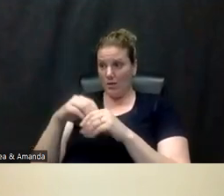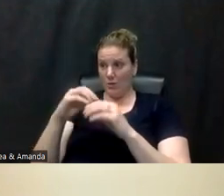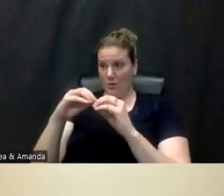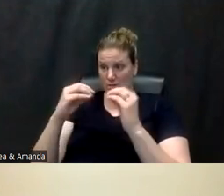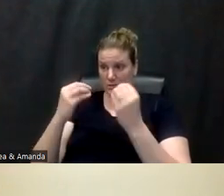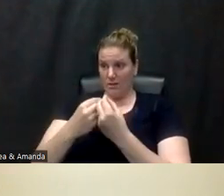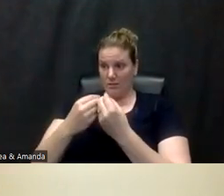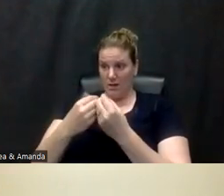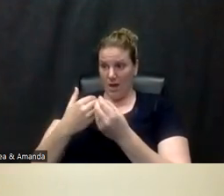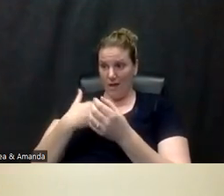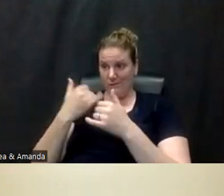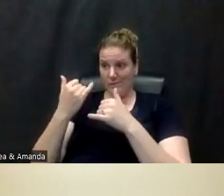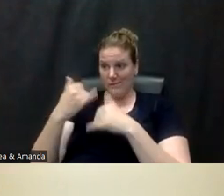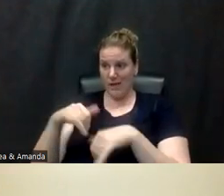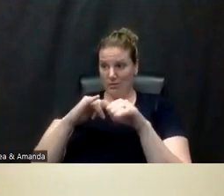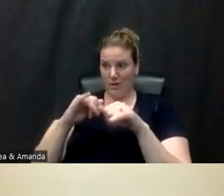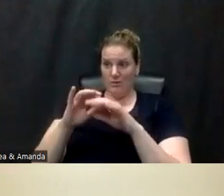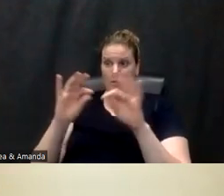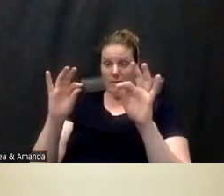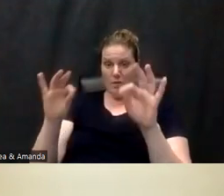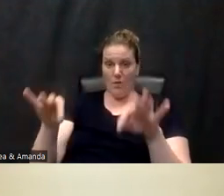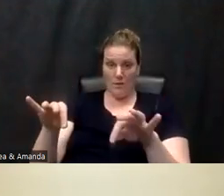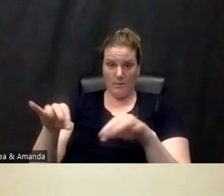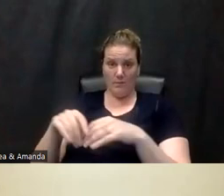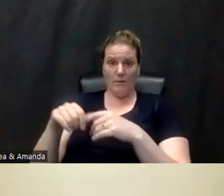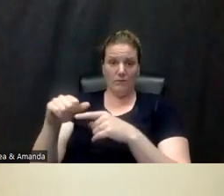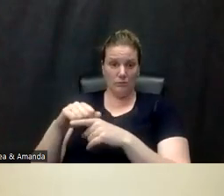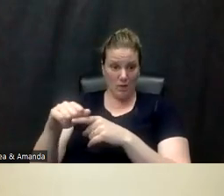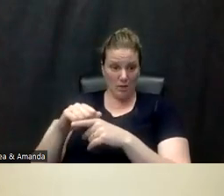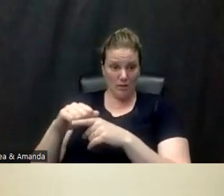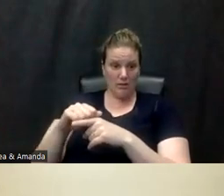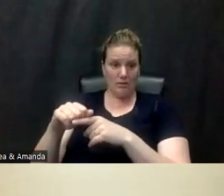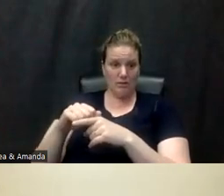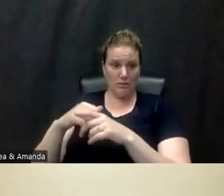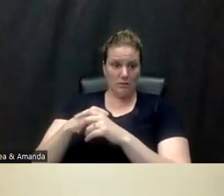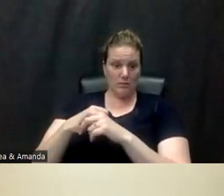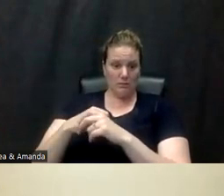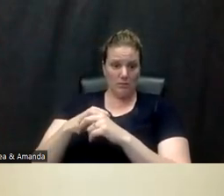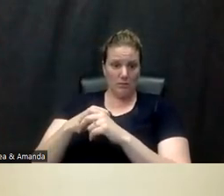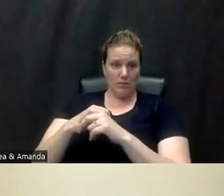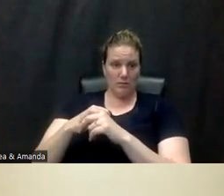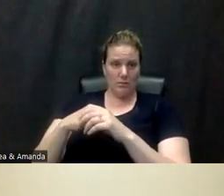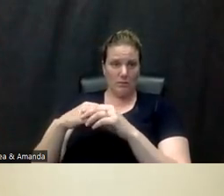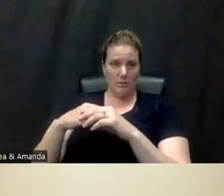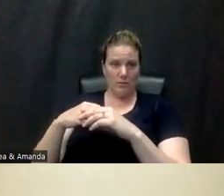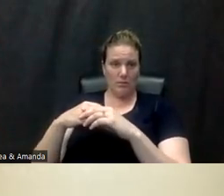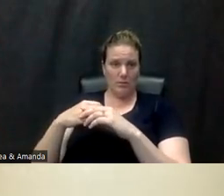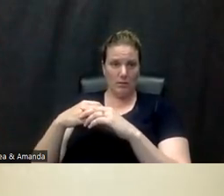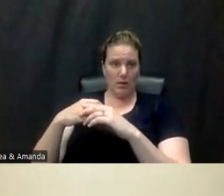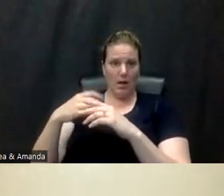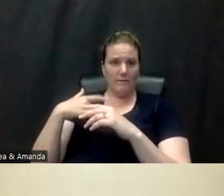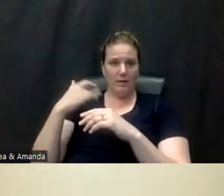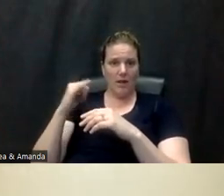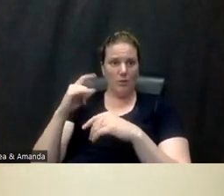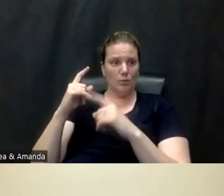frankly, having a standardized form of training, I kind of feel like, you know, it's like as we've been